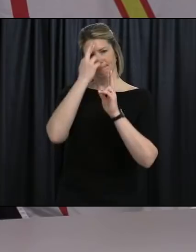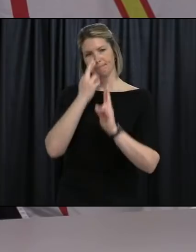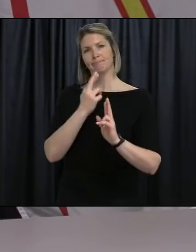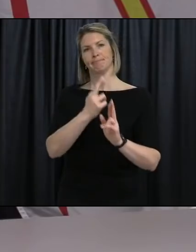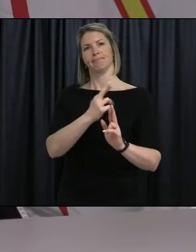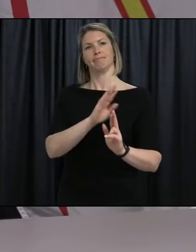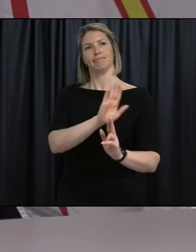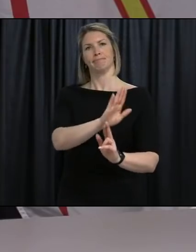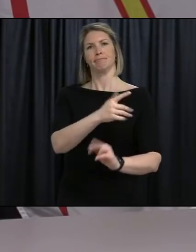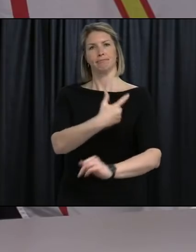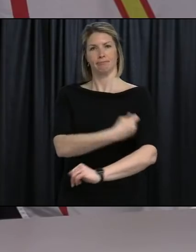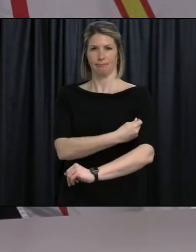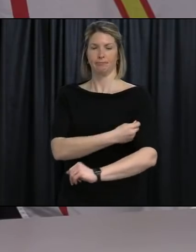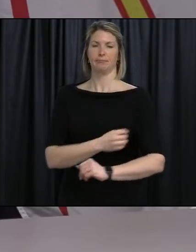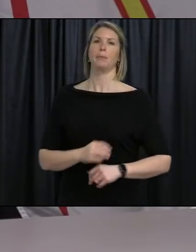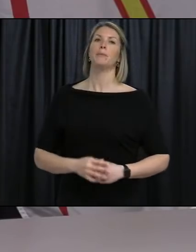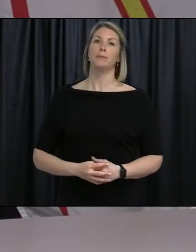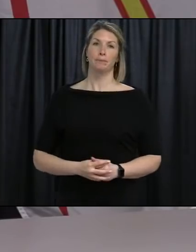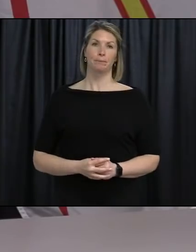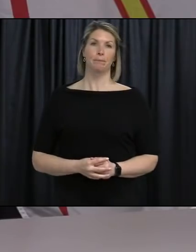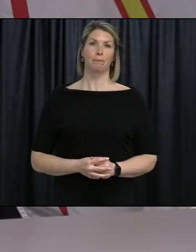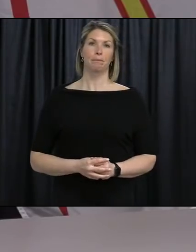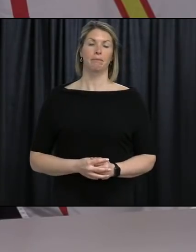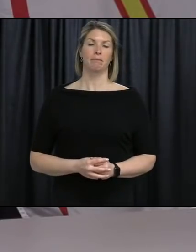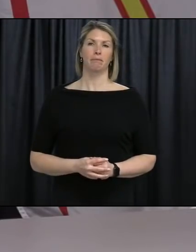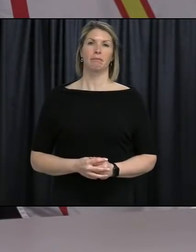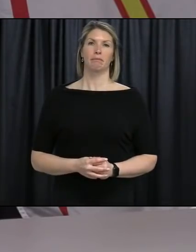So, they have their